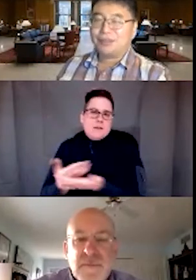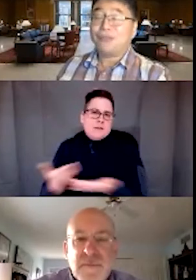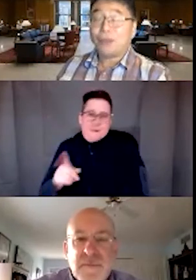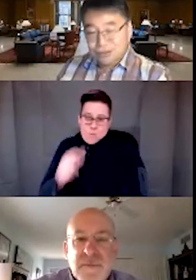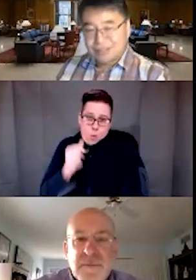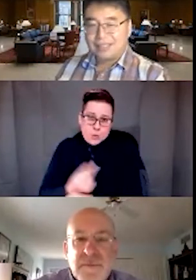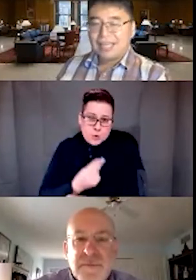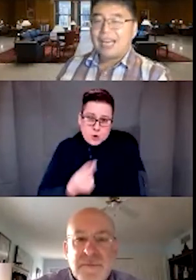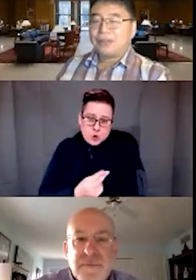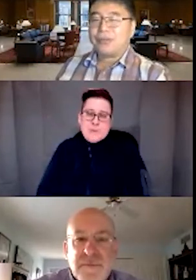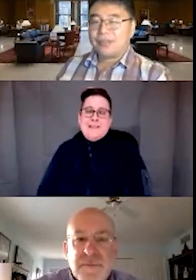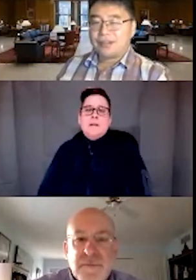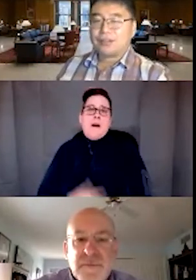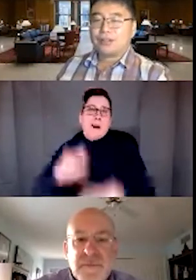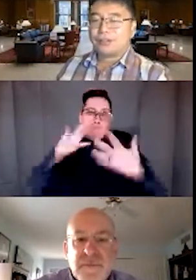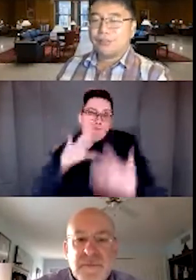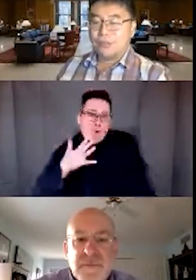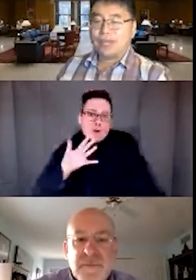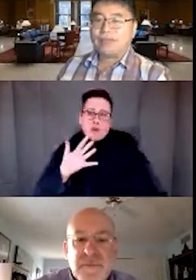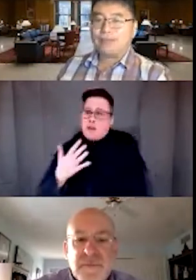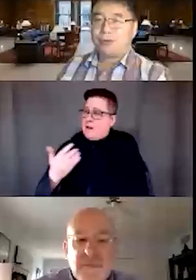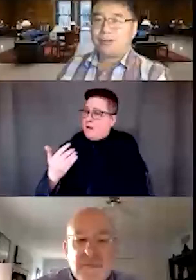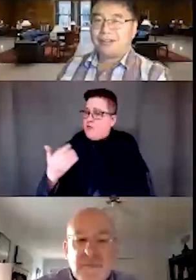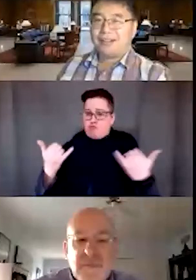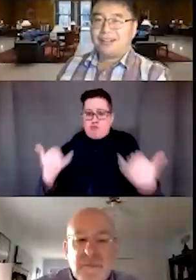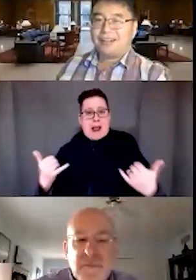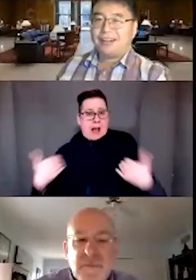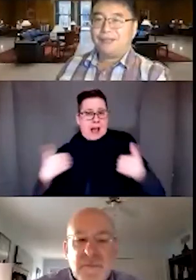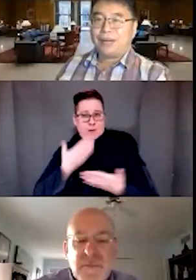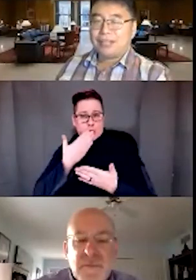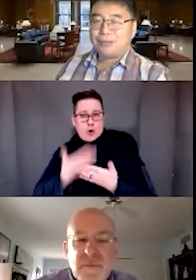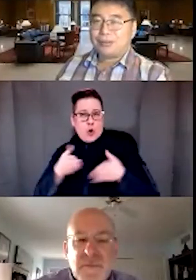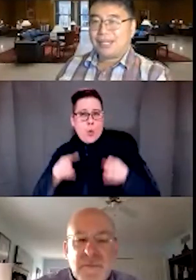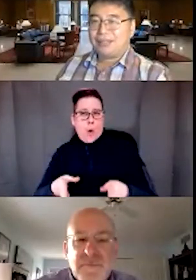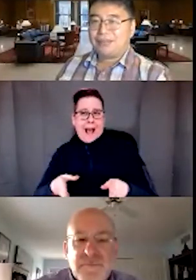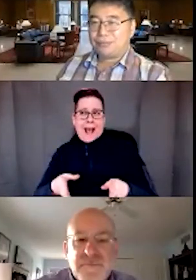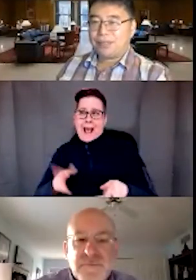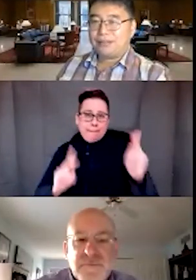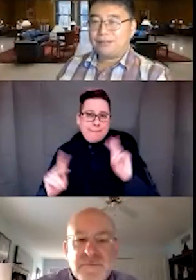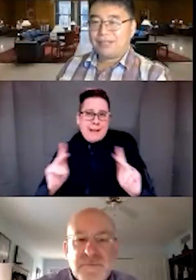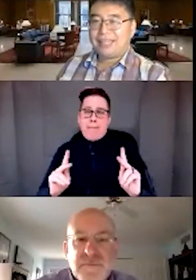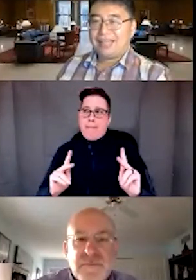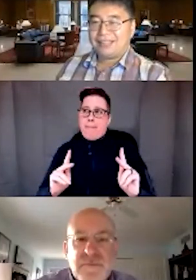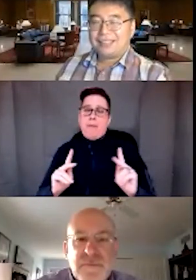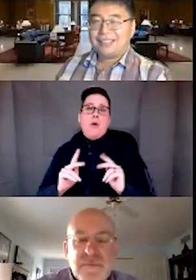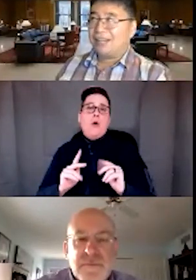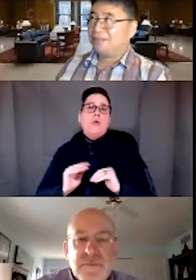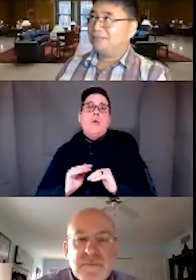So unfortunately, I don't think there's a good way for anyone to kind of wet their feet